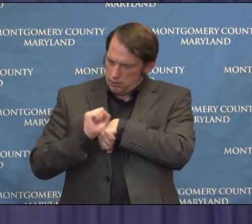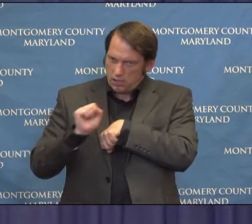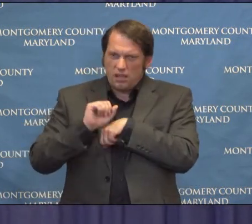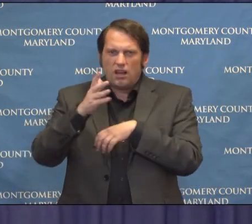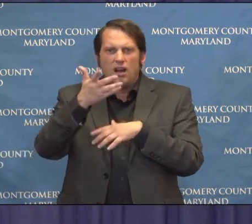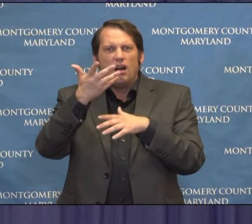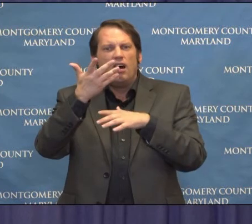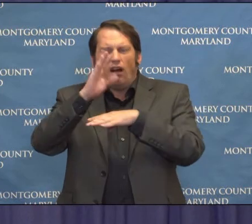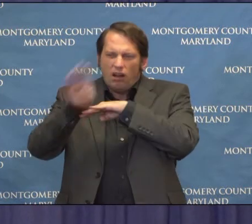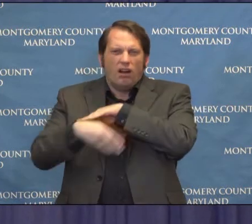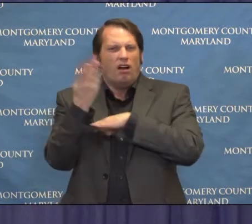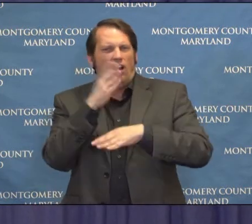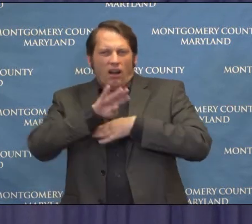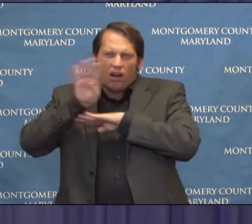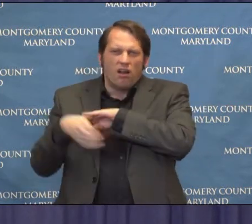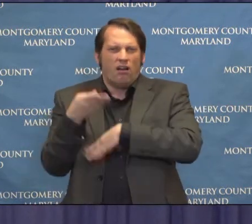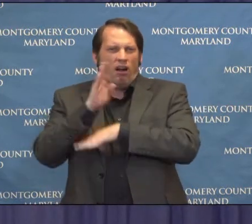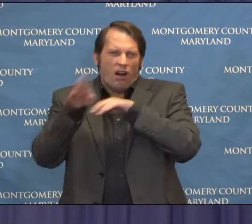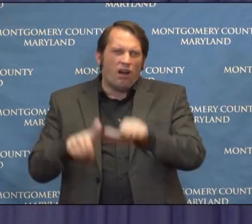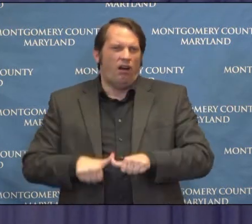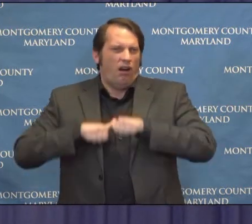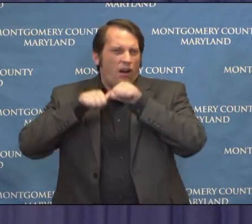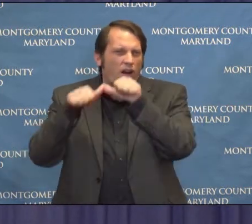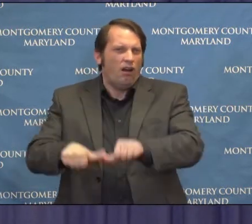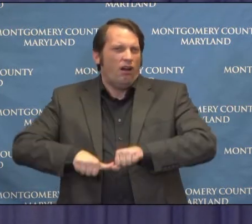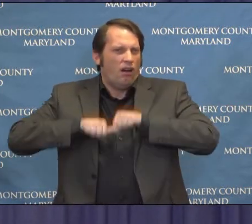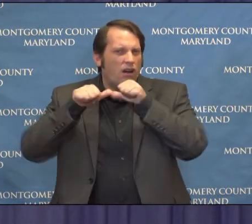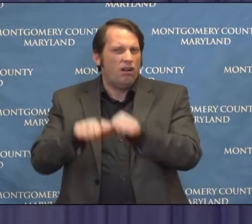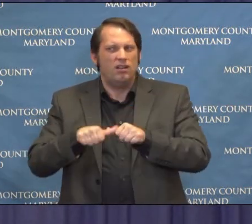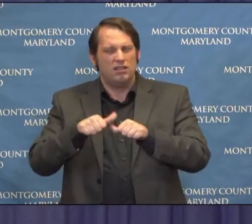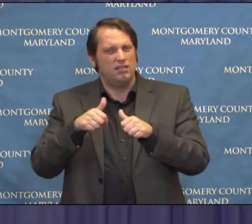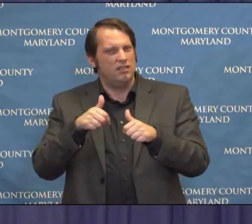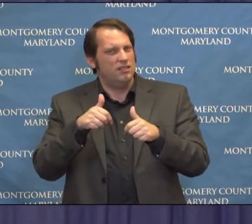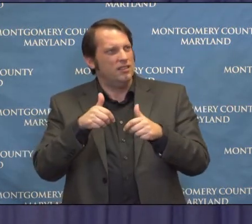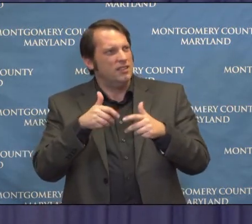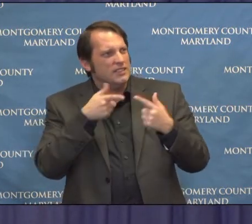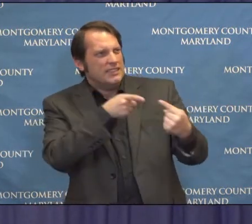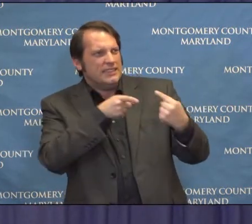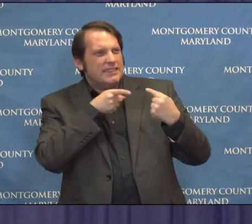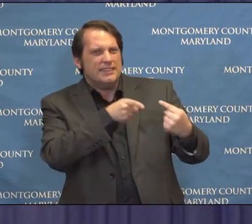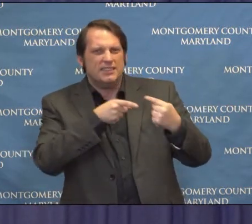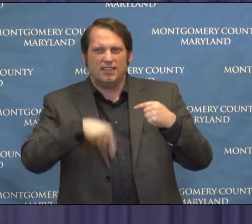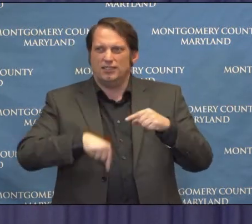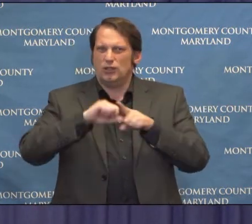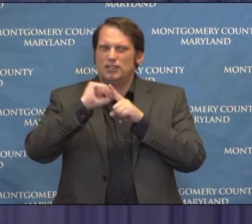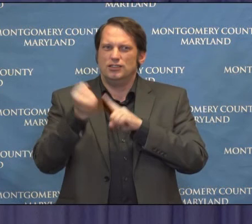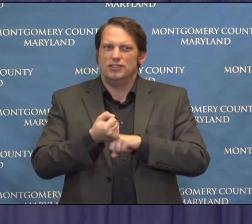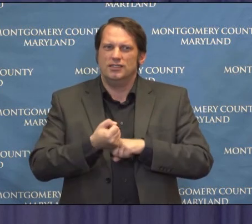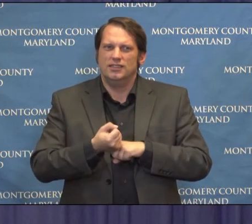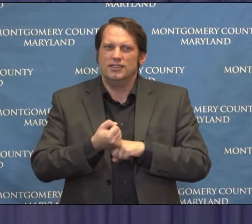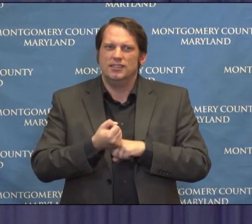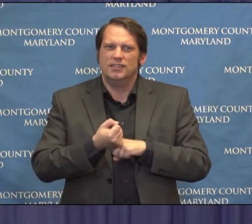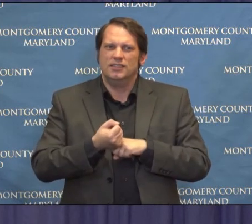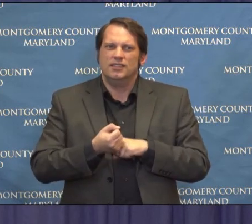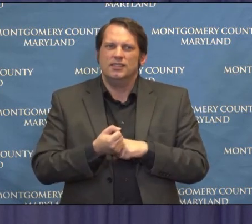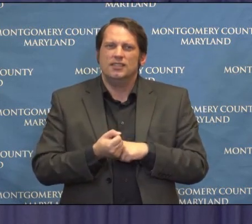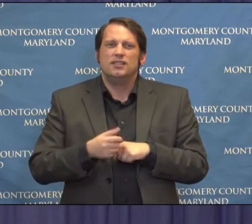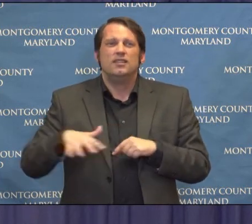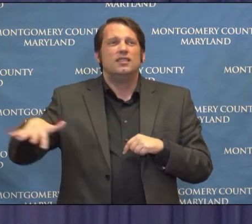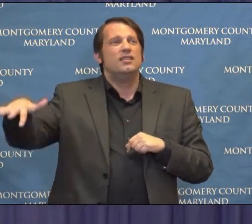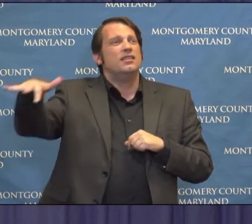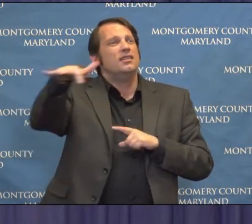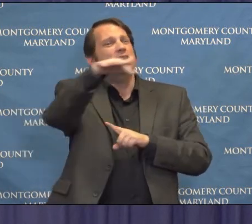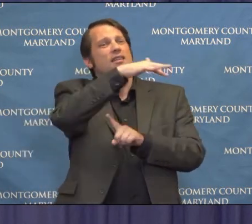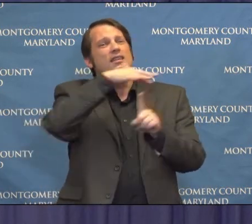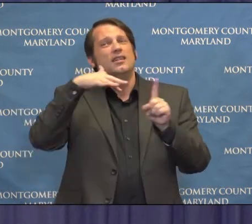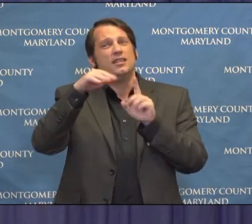the challenges that are in front of us. Unfortunately, we live in a state where the general politics of the state are aligned in a way that